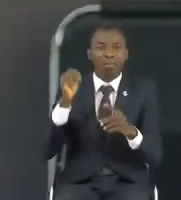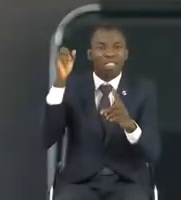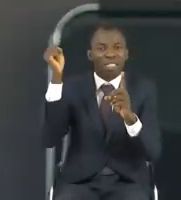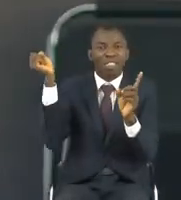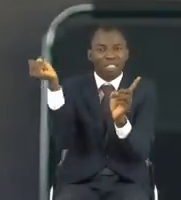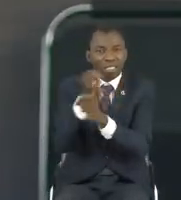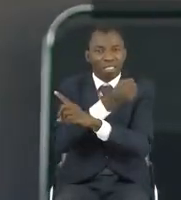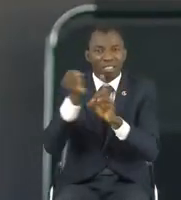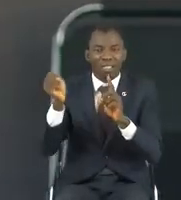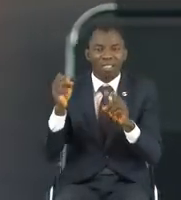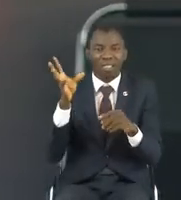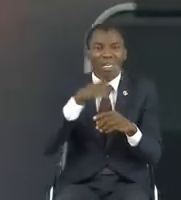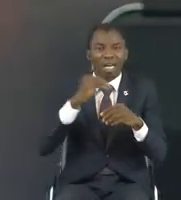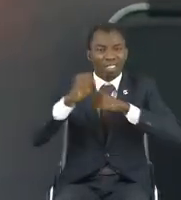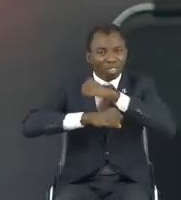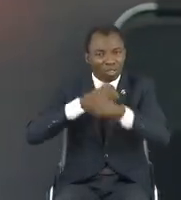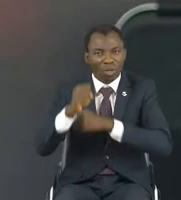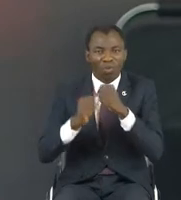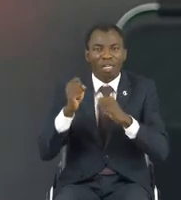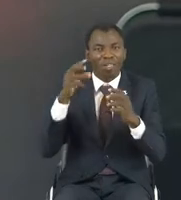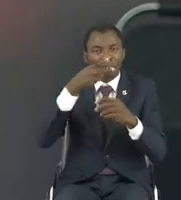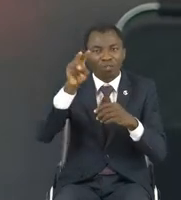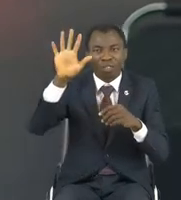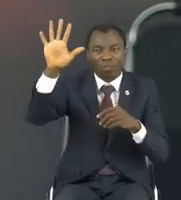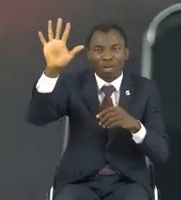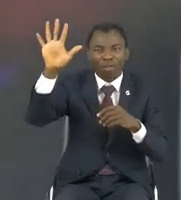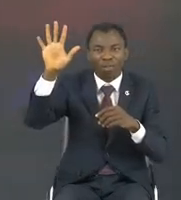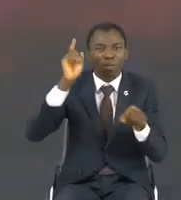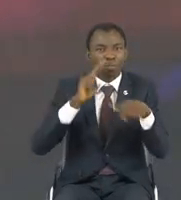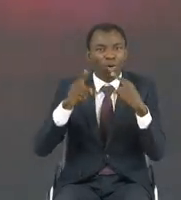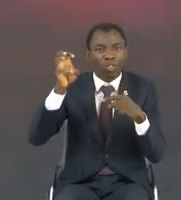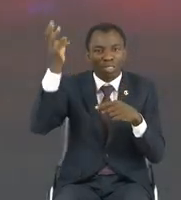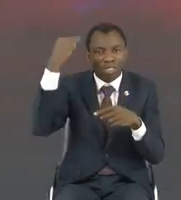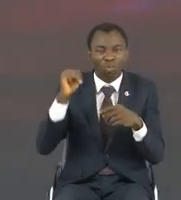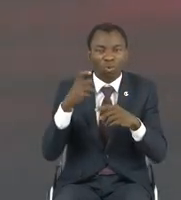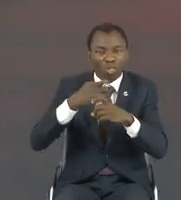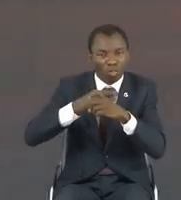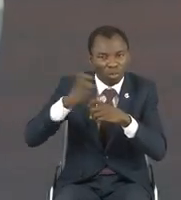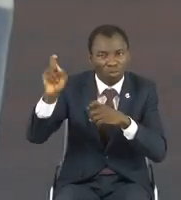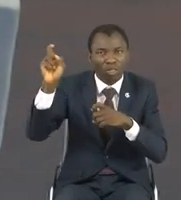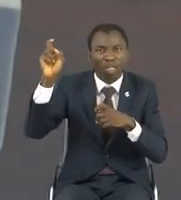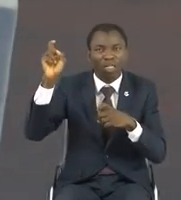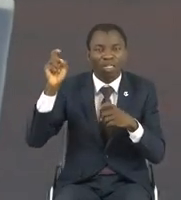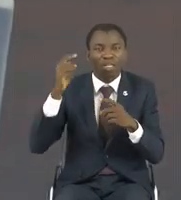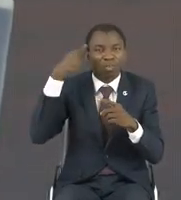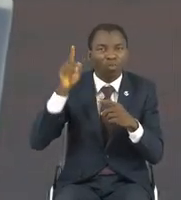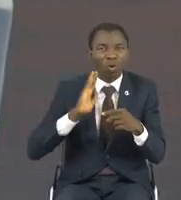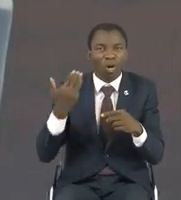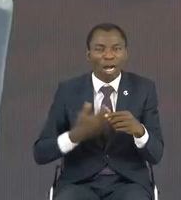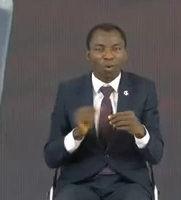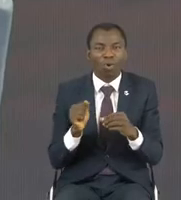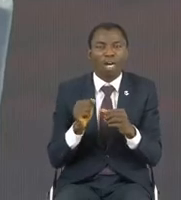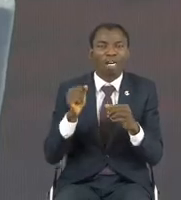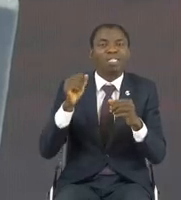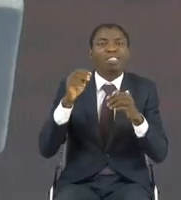afflicted. And then he says in verse 5, but he was wounded for our